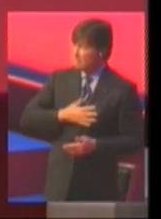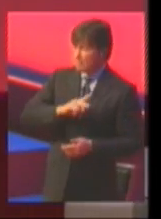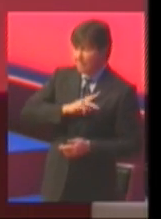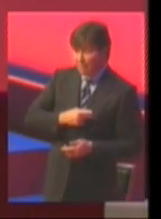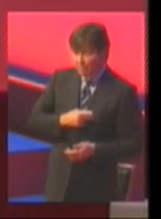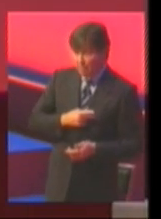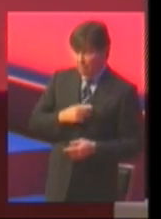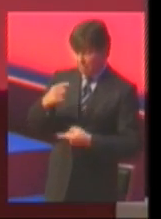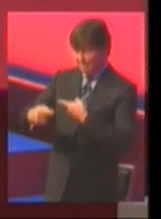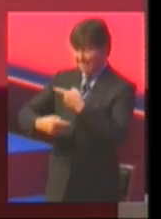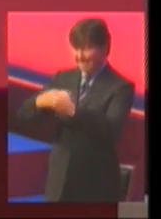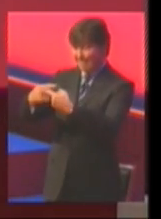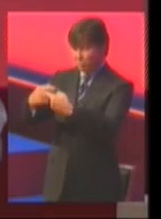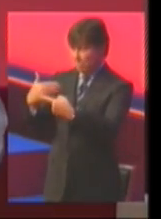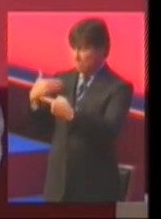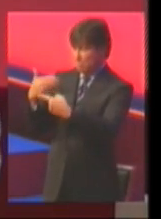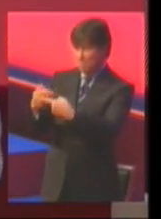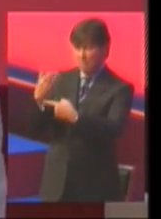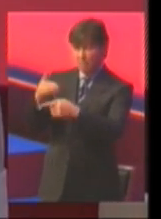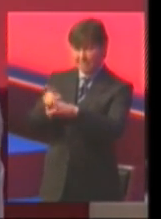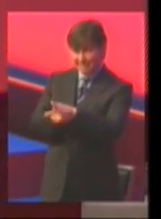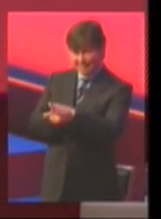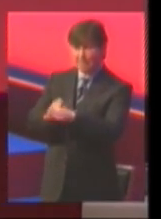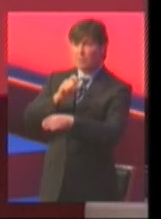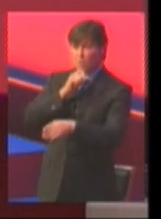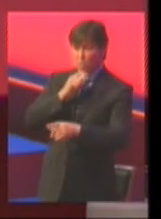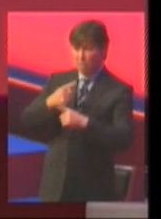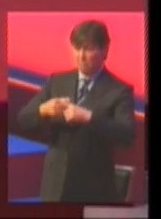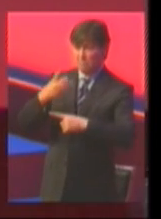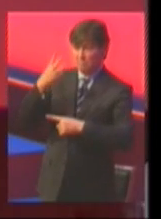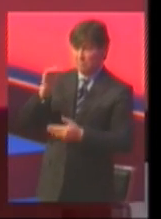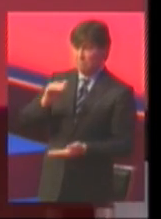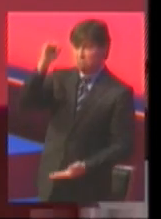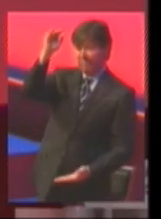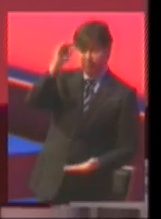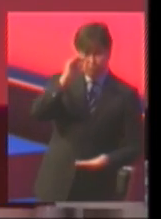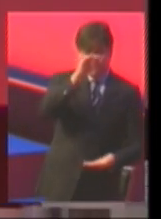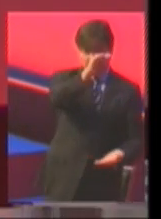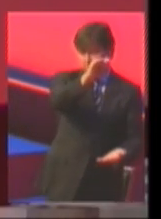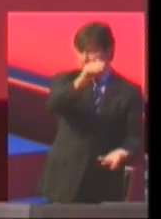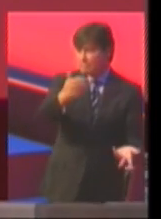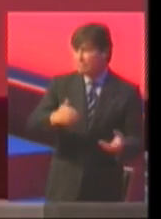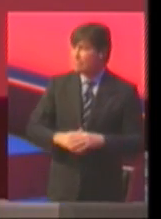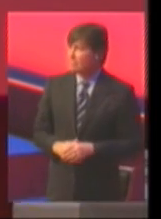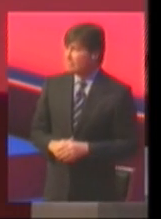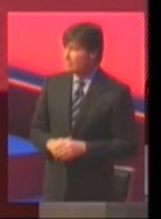who by next year, since 1997, will have trebled the aid budget of the United Kingdom.